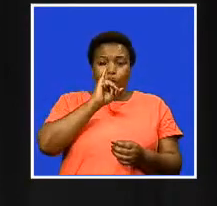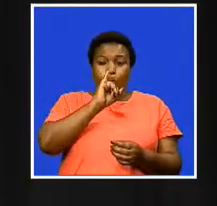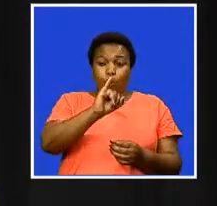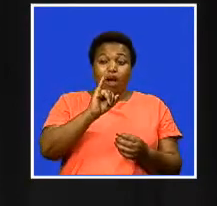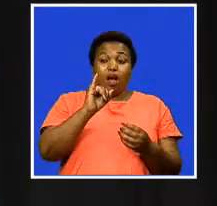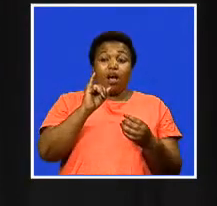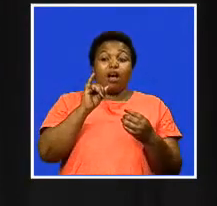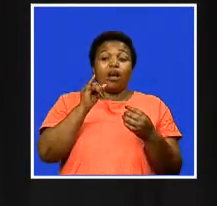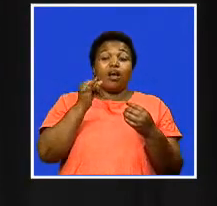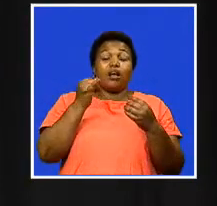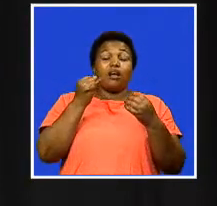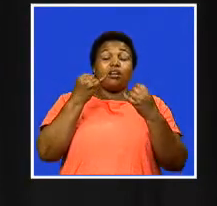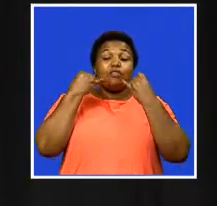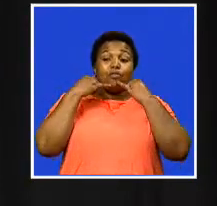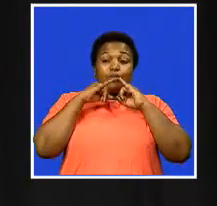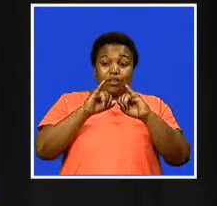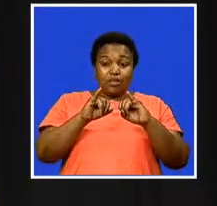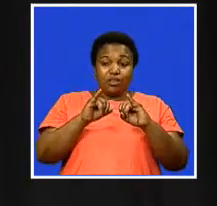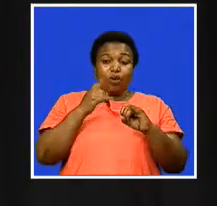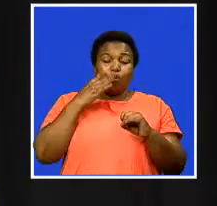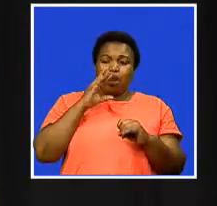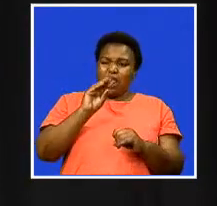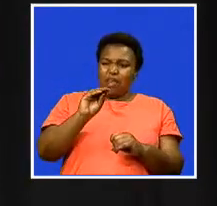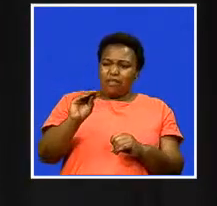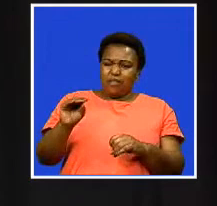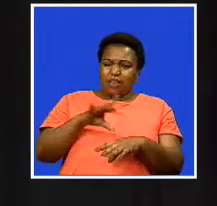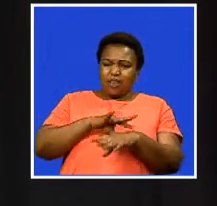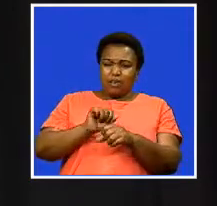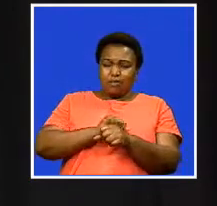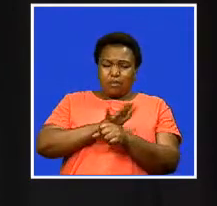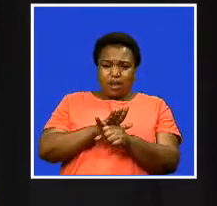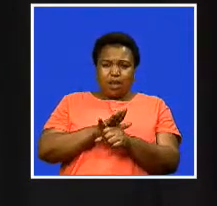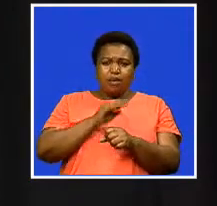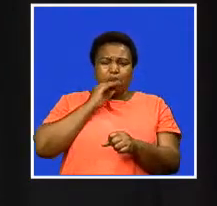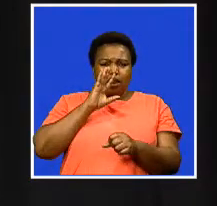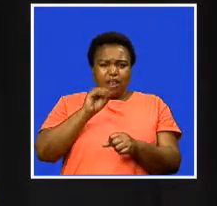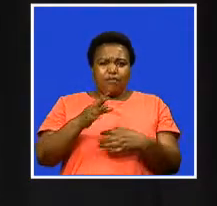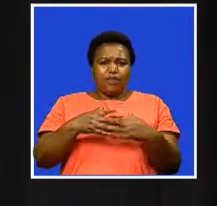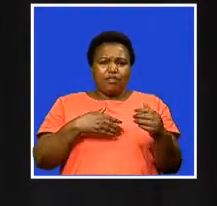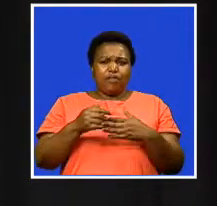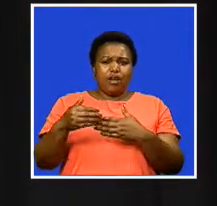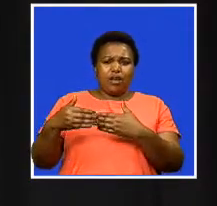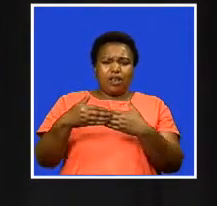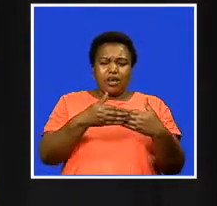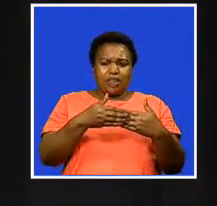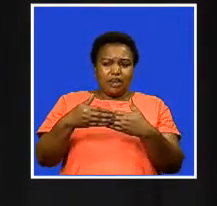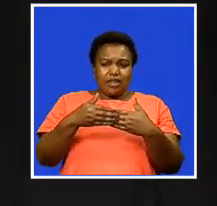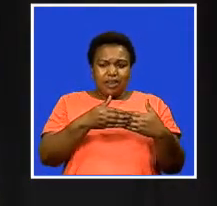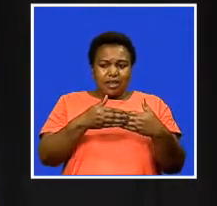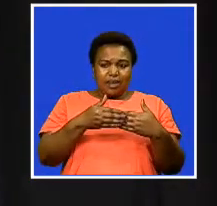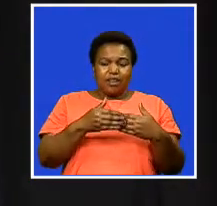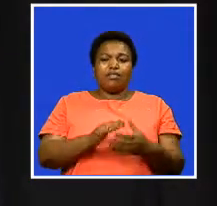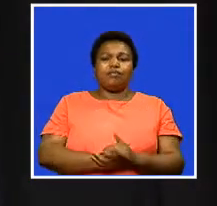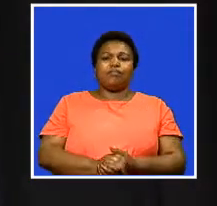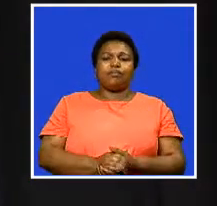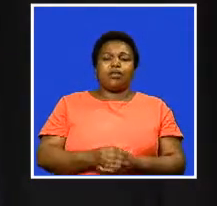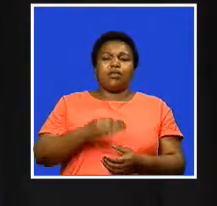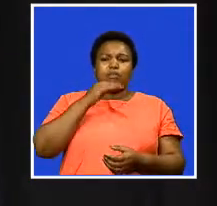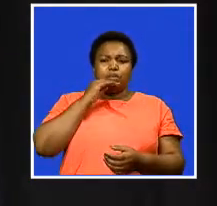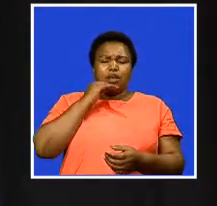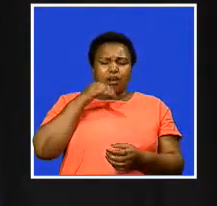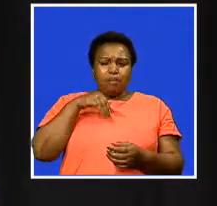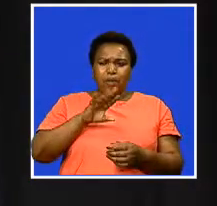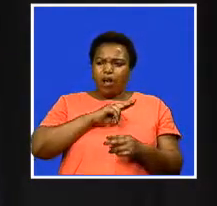yini okusina saphila naleligciwane tikhona tinfo letisithe letisivikelako letenda ukuthi ufuna singesuki